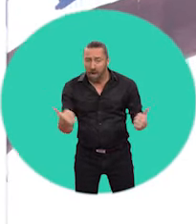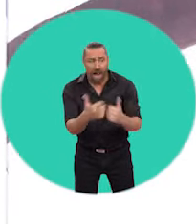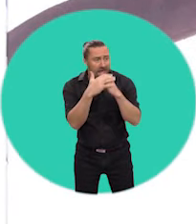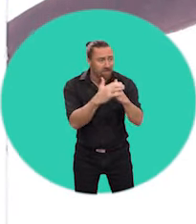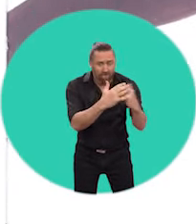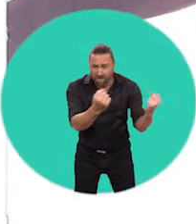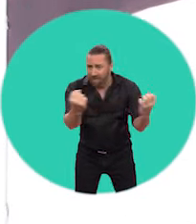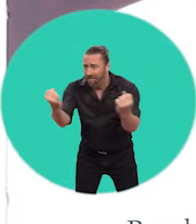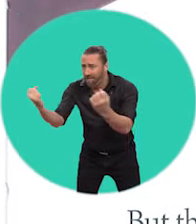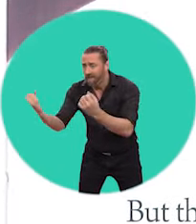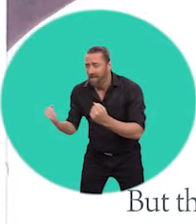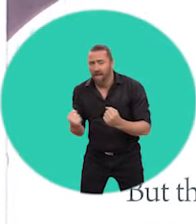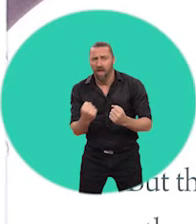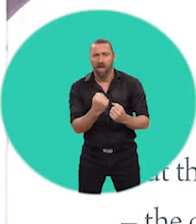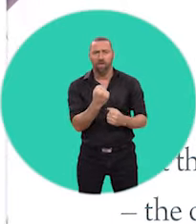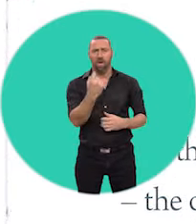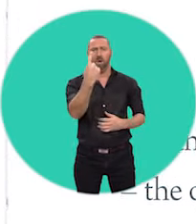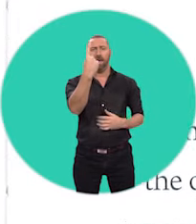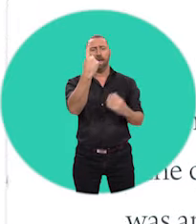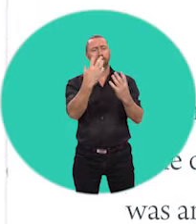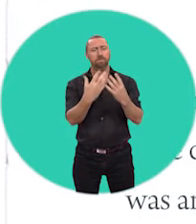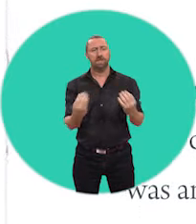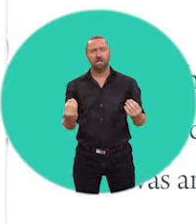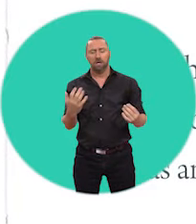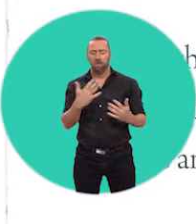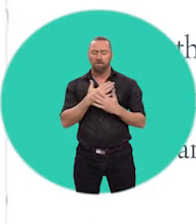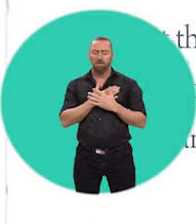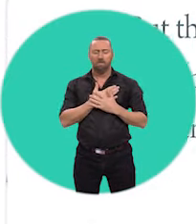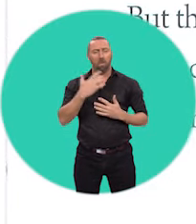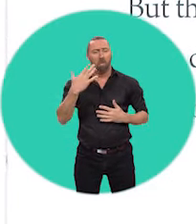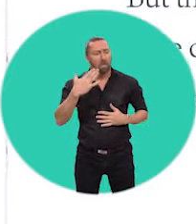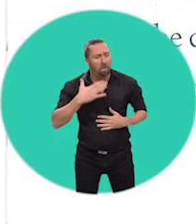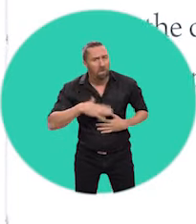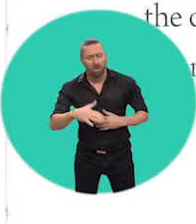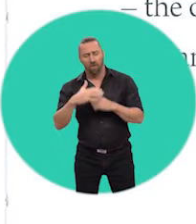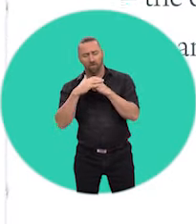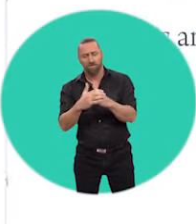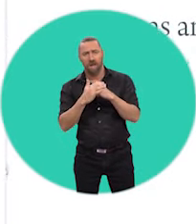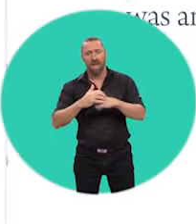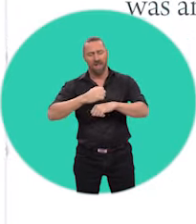have, the one he wanted most of all, was another lyrebird.